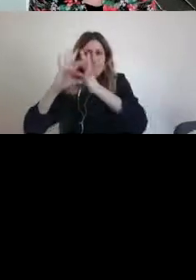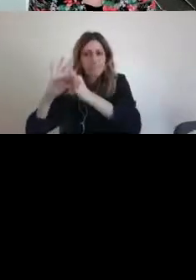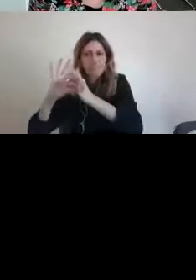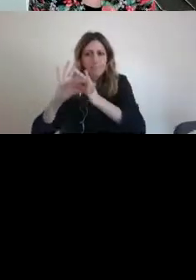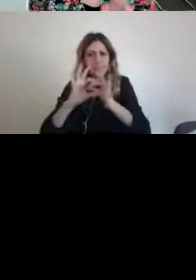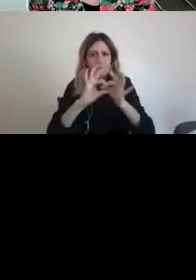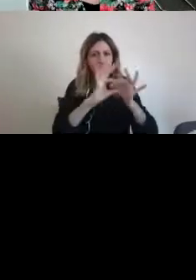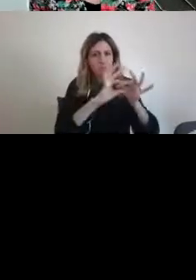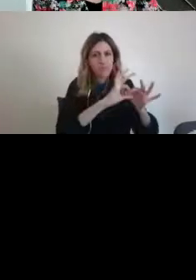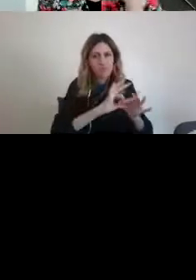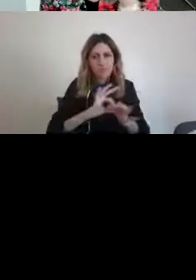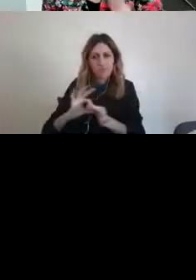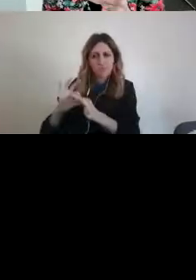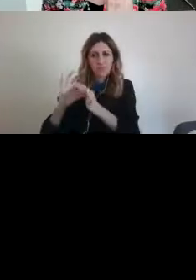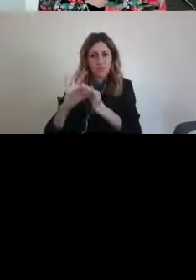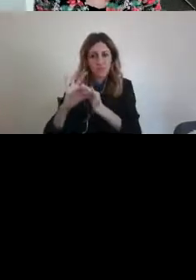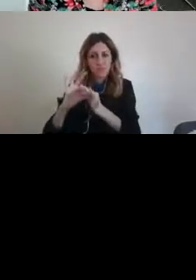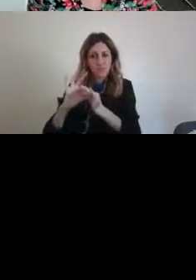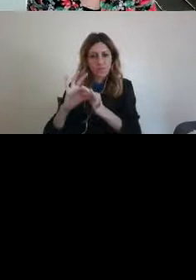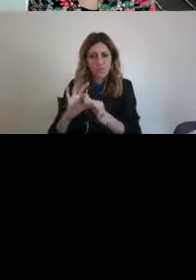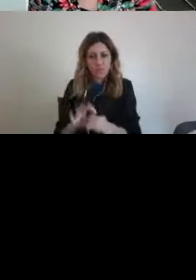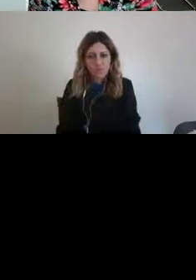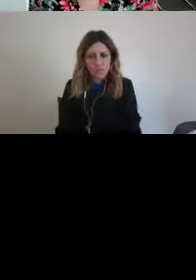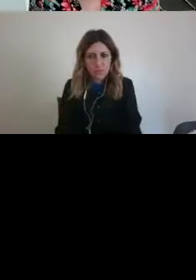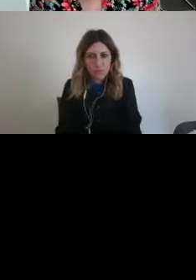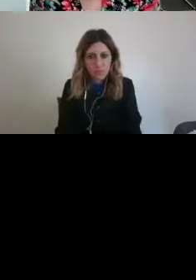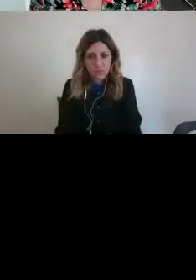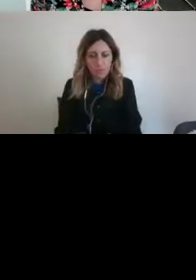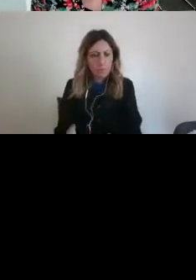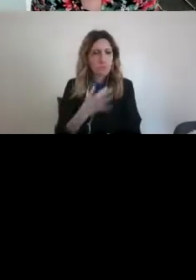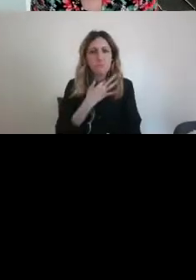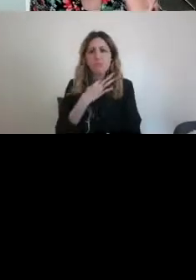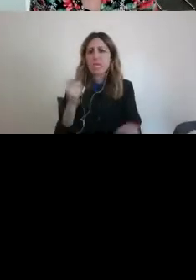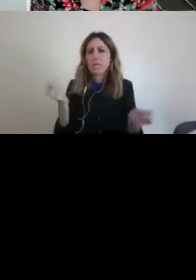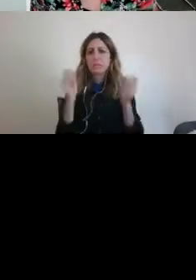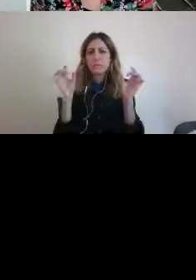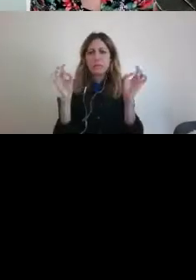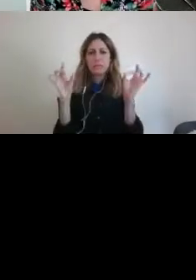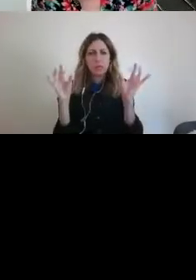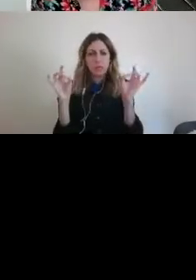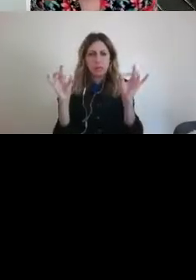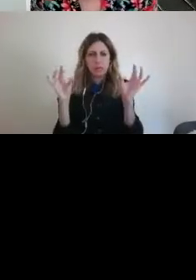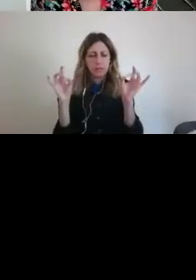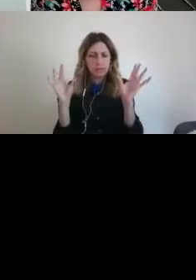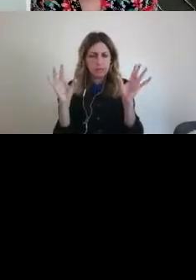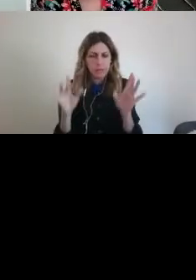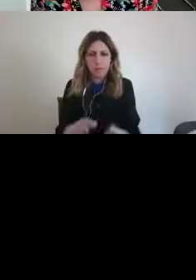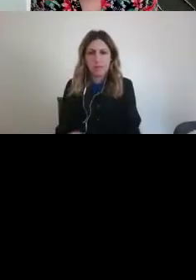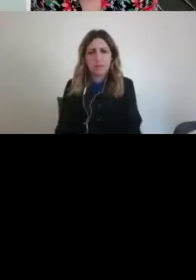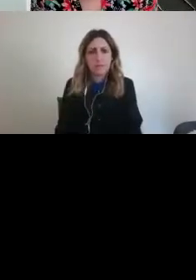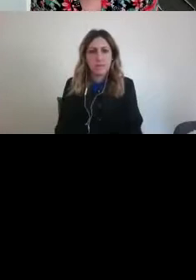You don't have to do anything. It's just getting SEO fit without working out. The only thing we need is some